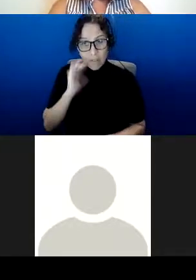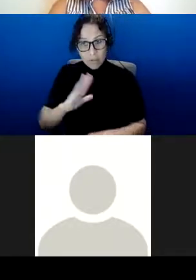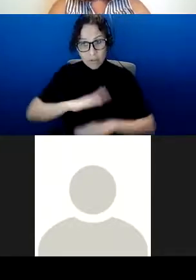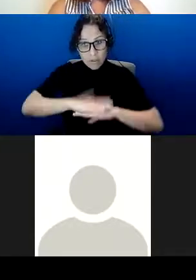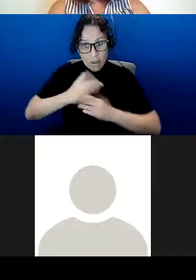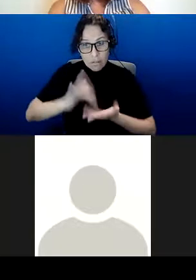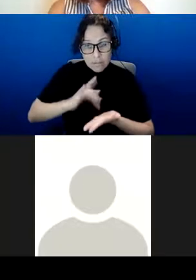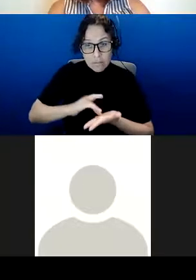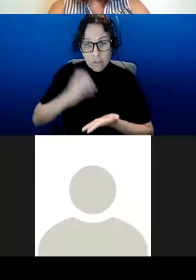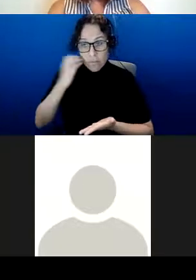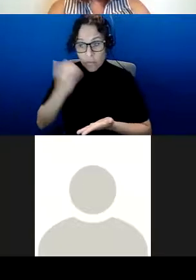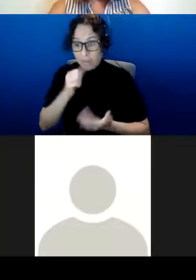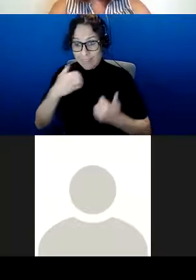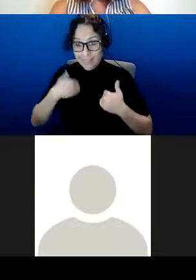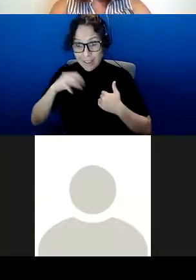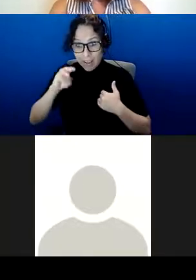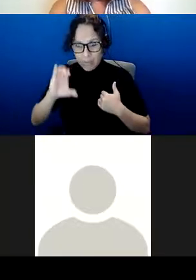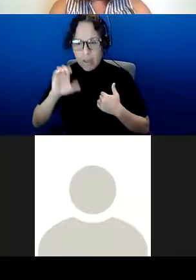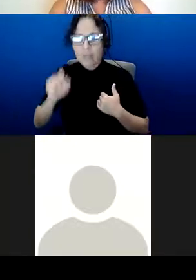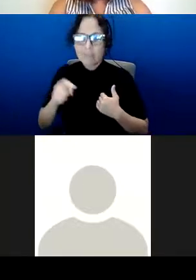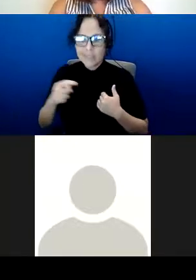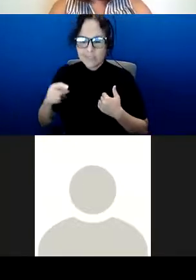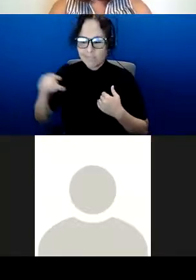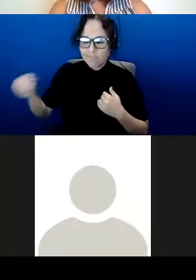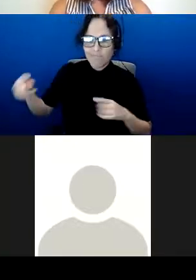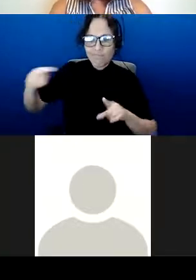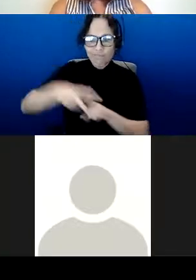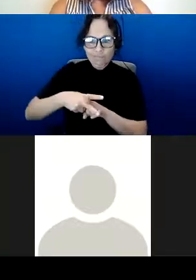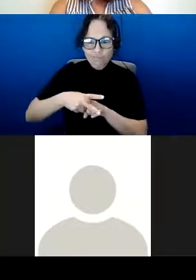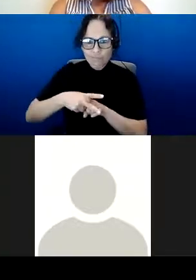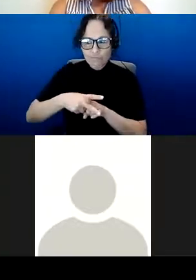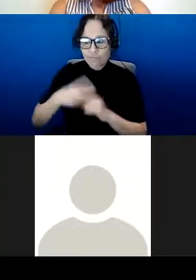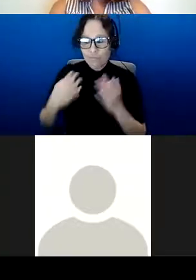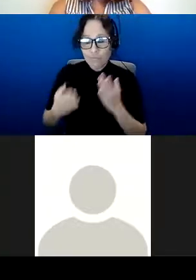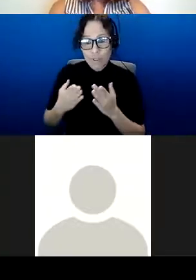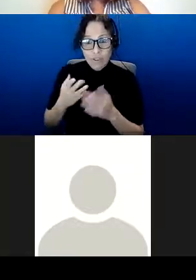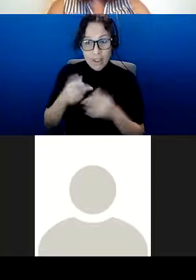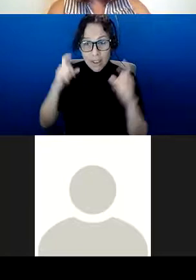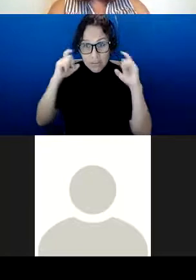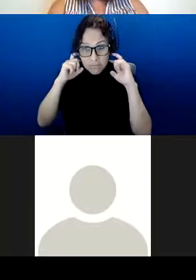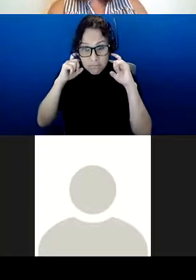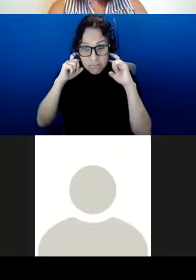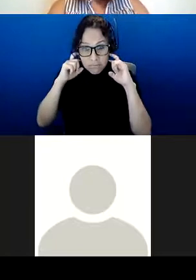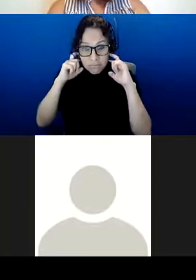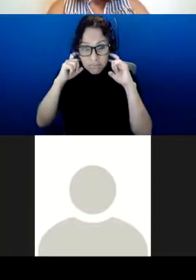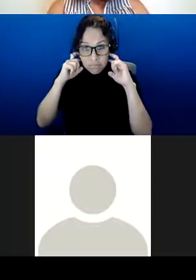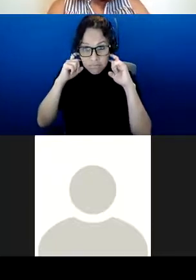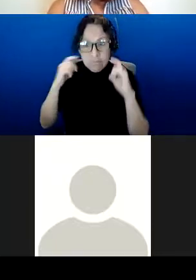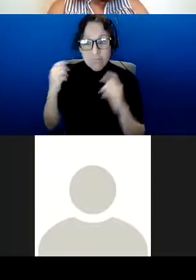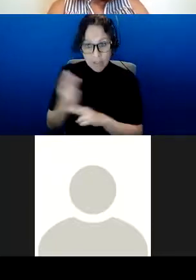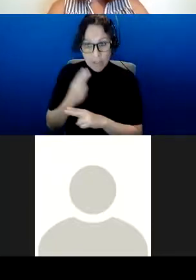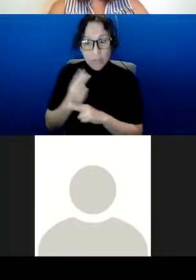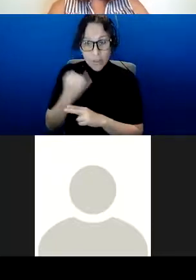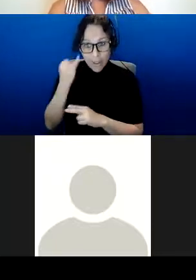one, you will need a separate microphone. Earbuds and headphones can also be used if they contain